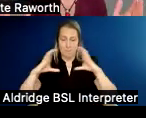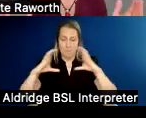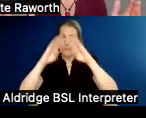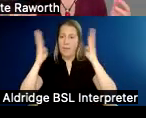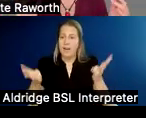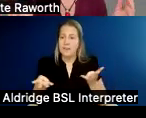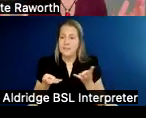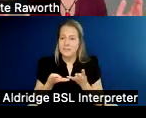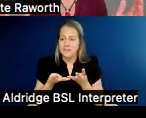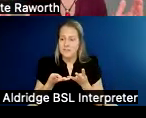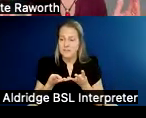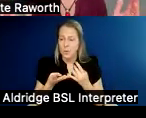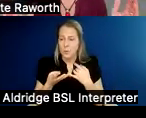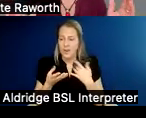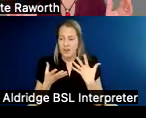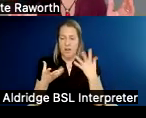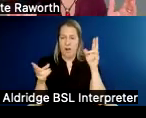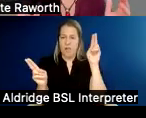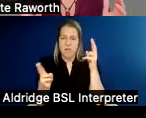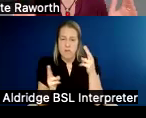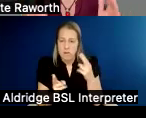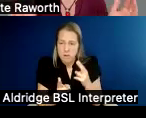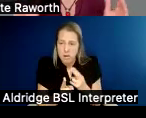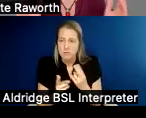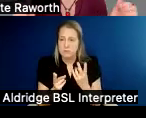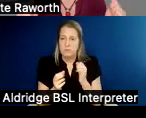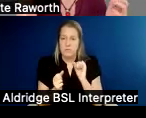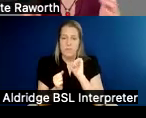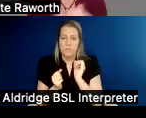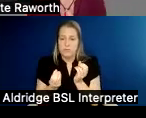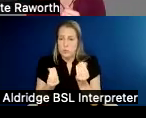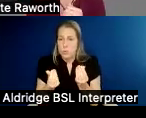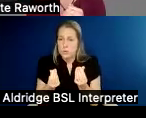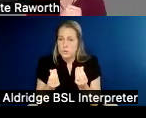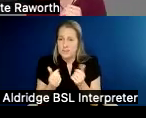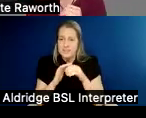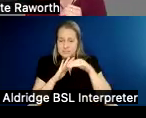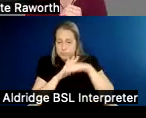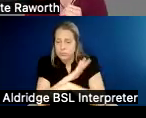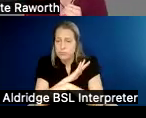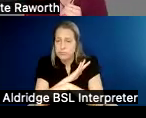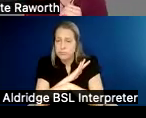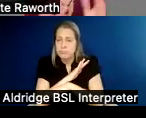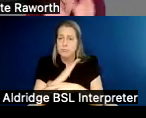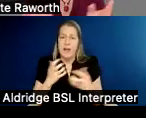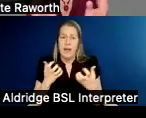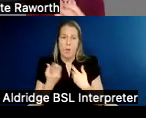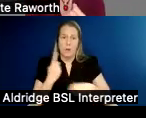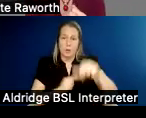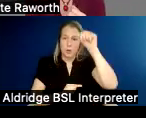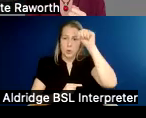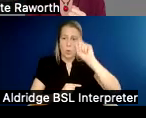we understand them, whatever we understand is the latest science on where that degradation occurs. And between the